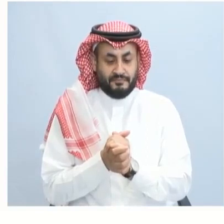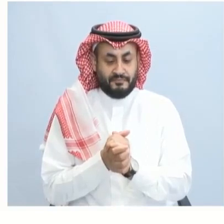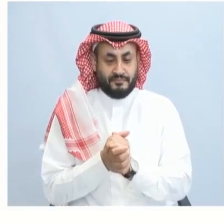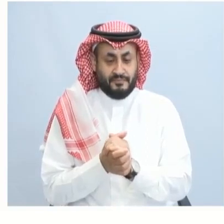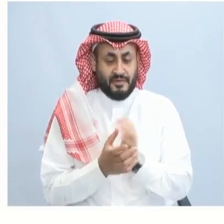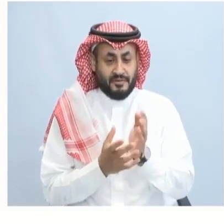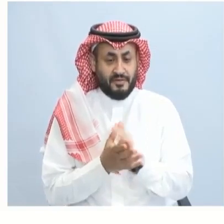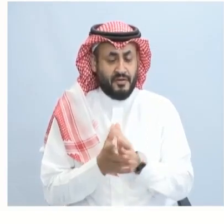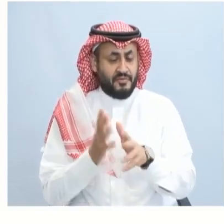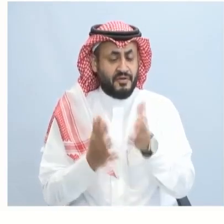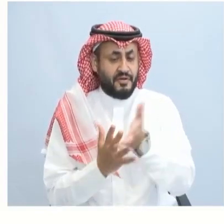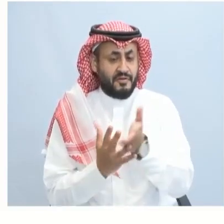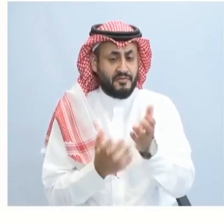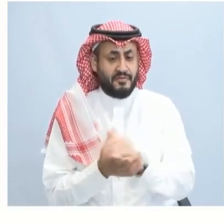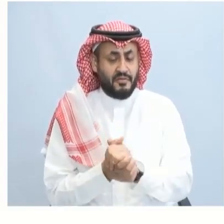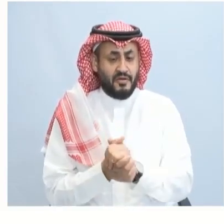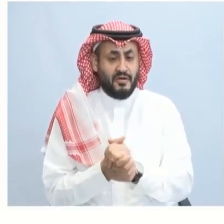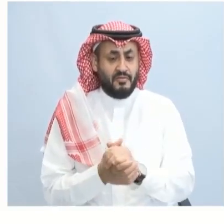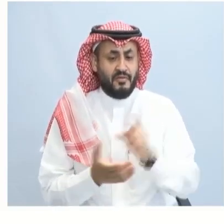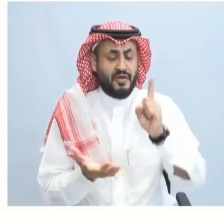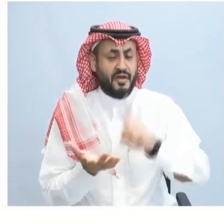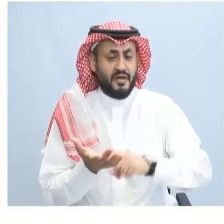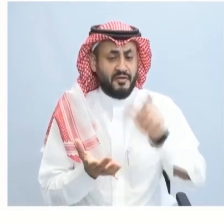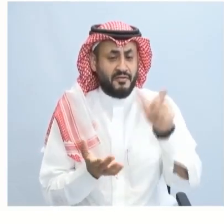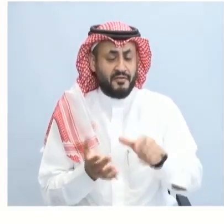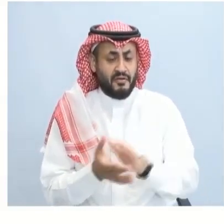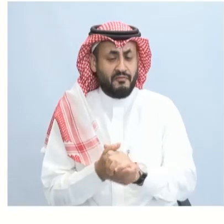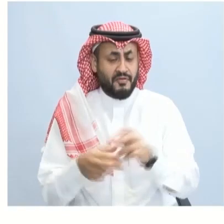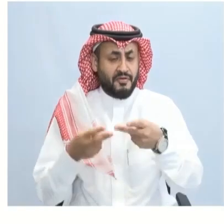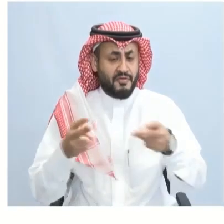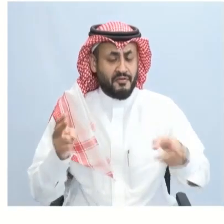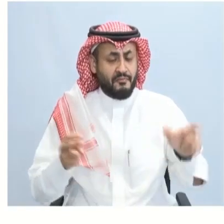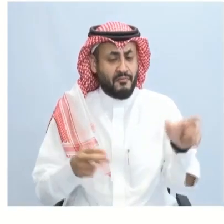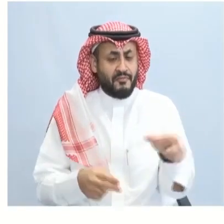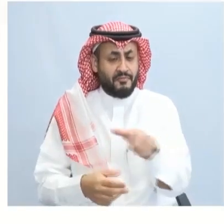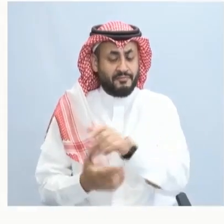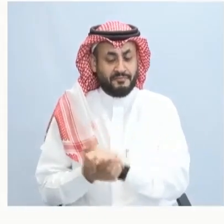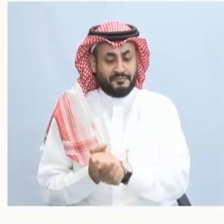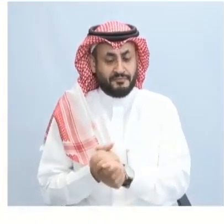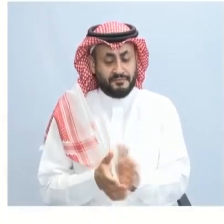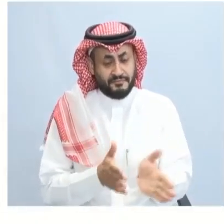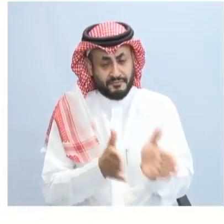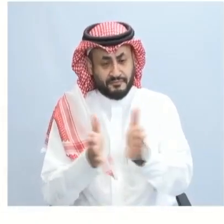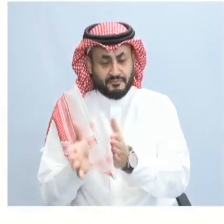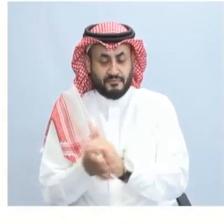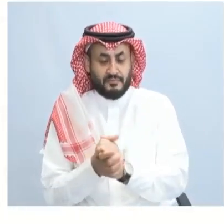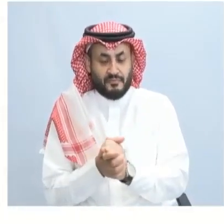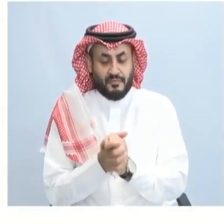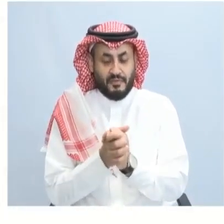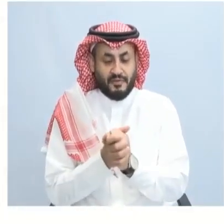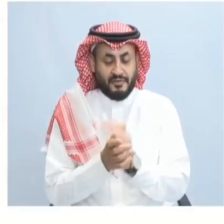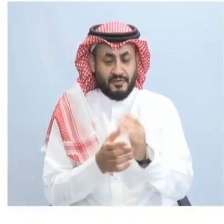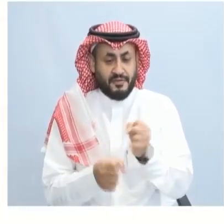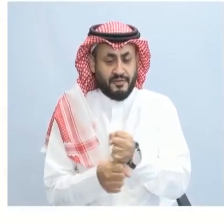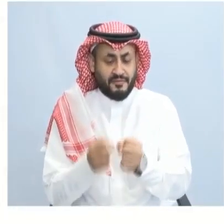unit, which is about influential people. We talked about different characters. And then we moved on to the